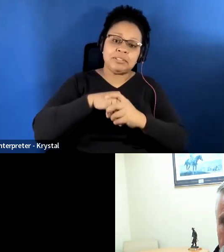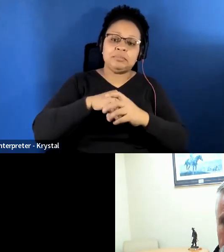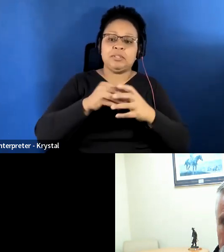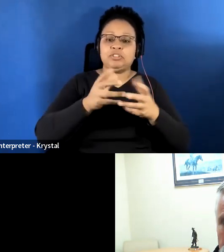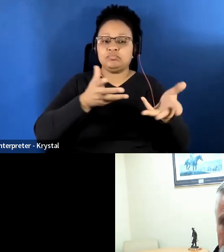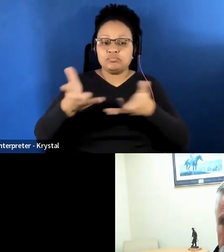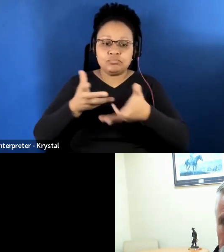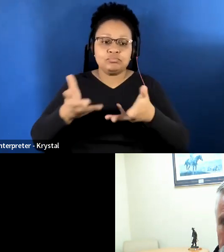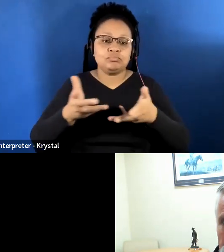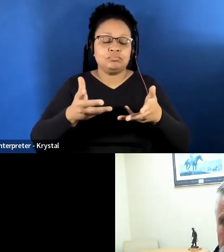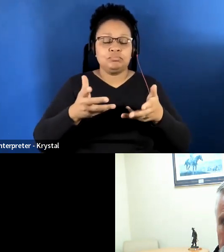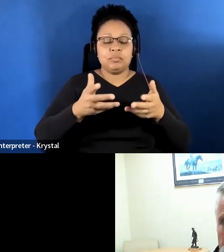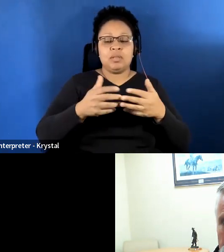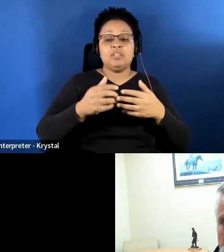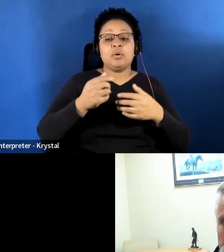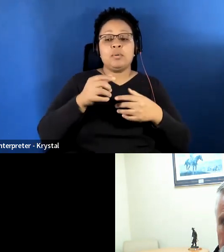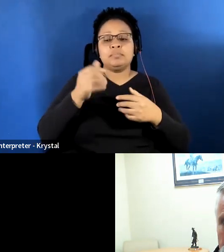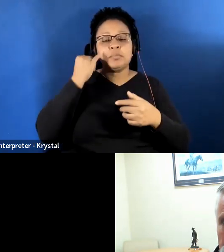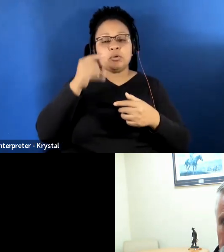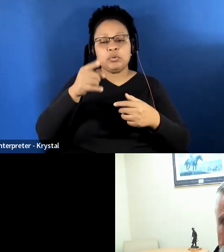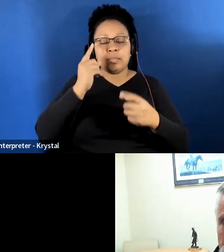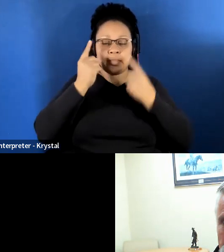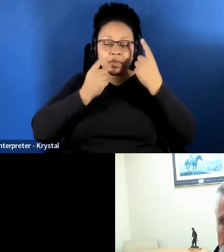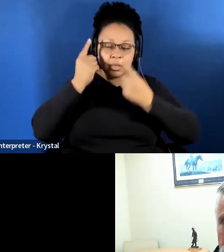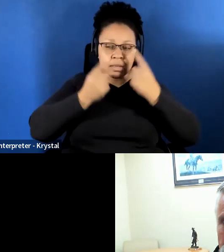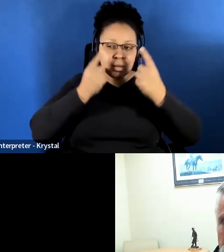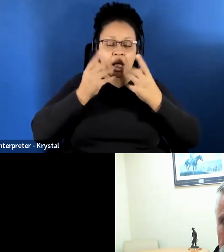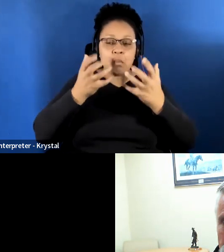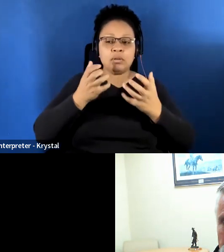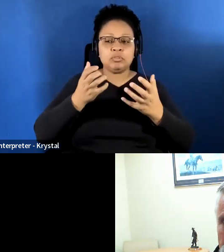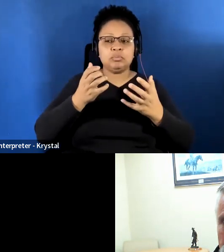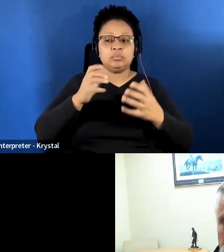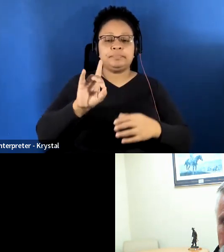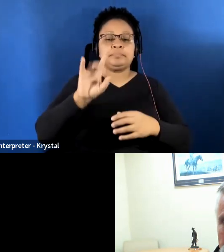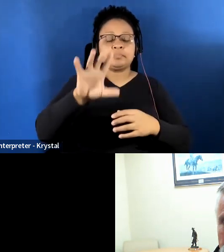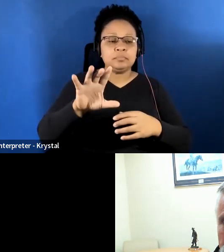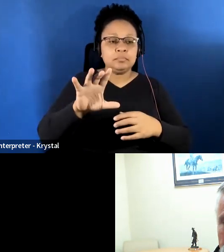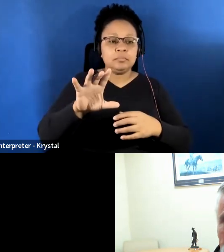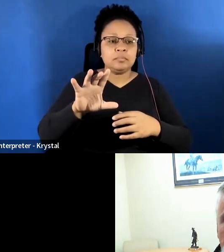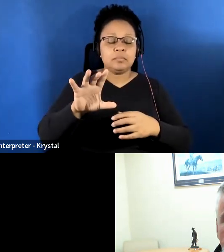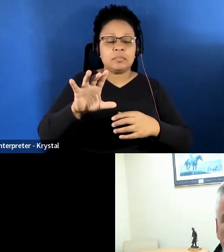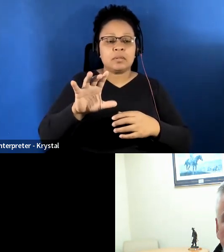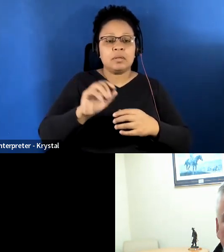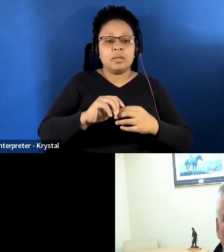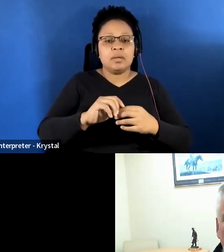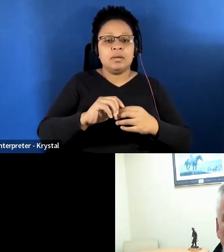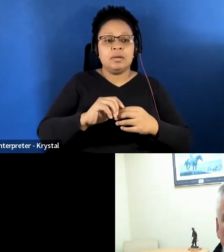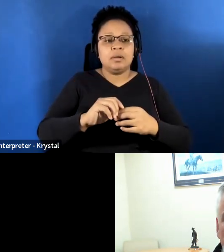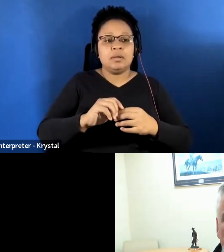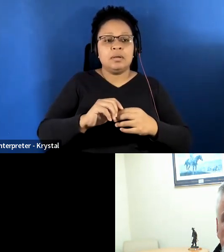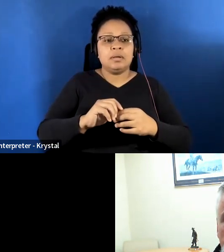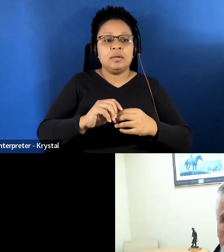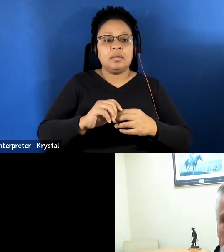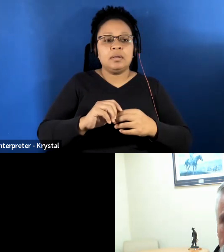And while you're thinking on that, I do want to bring up this notion of the